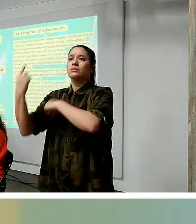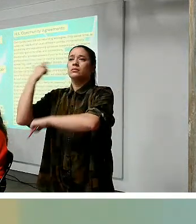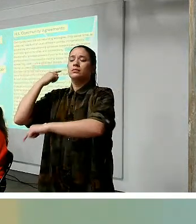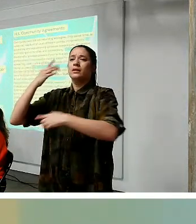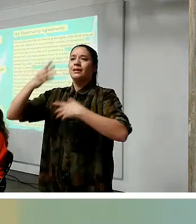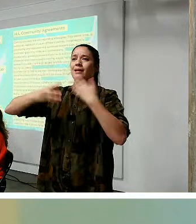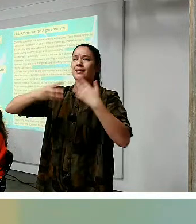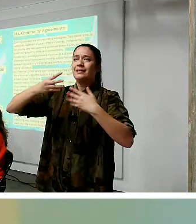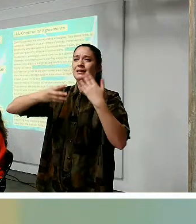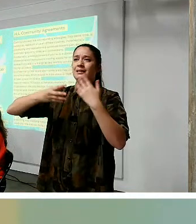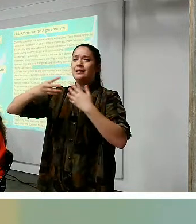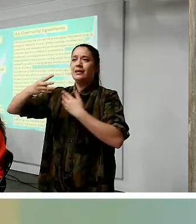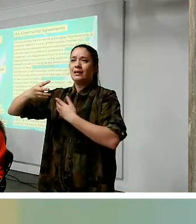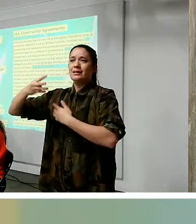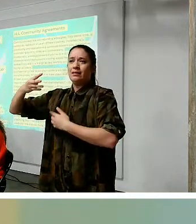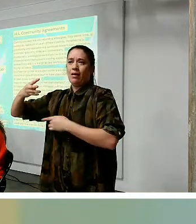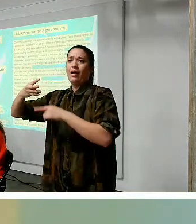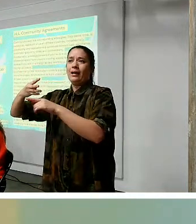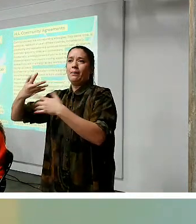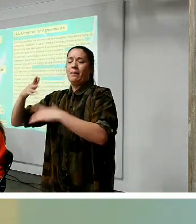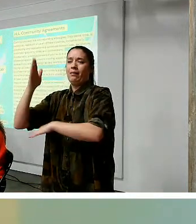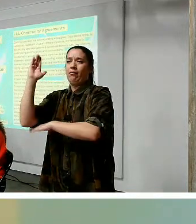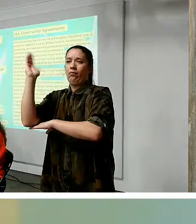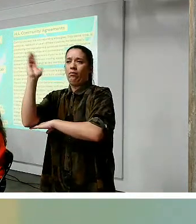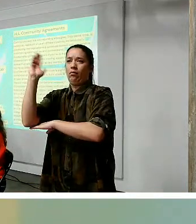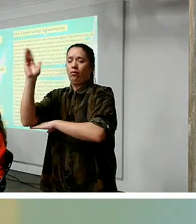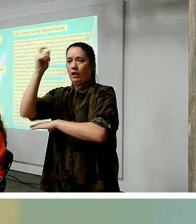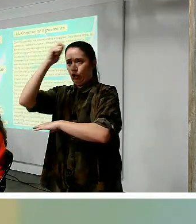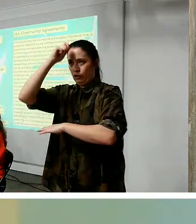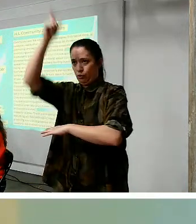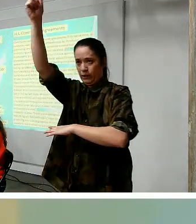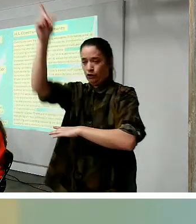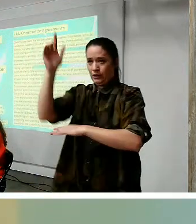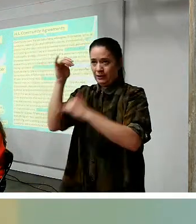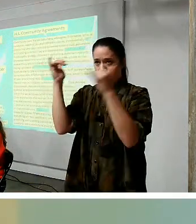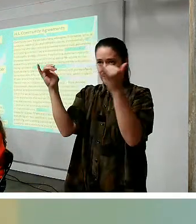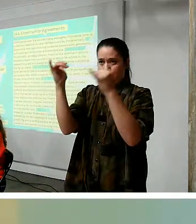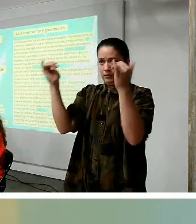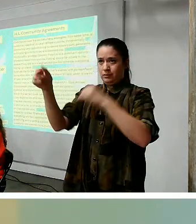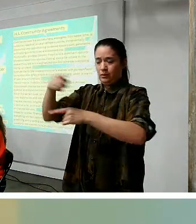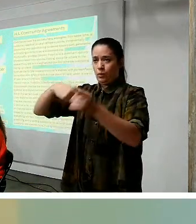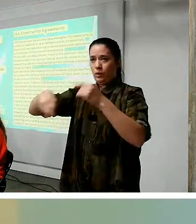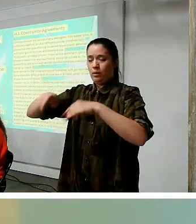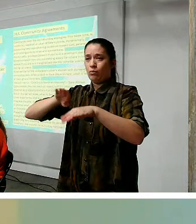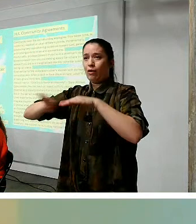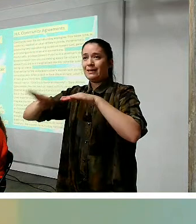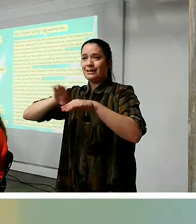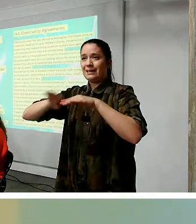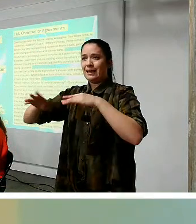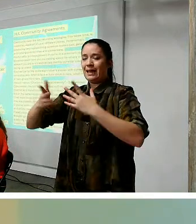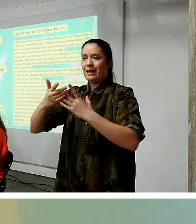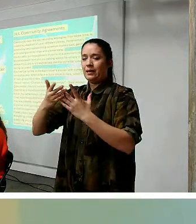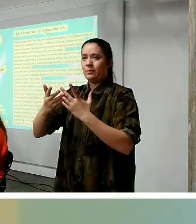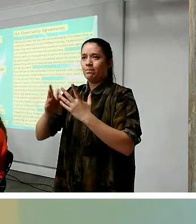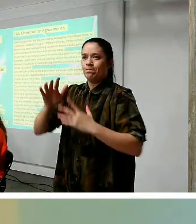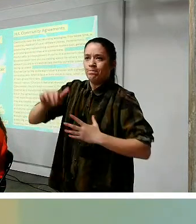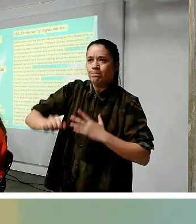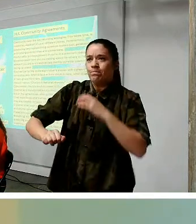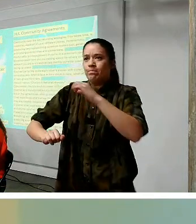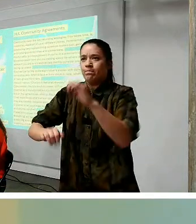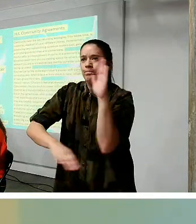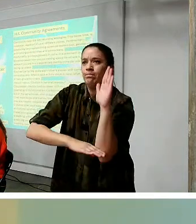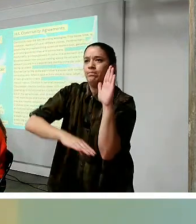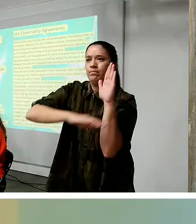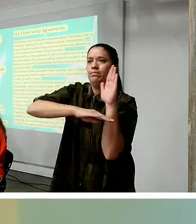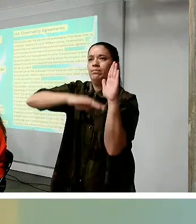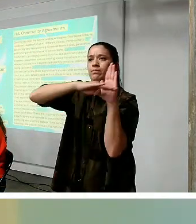where she said that every day of our lives is practice in becoming the person you want to be.